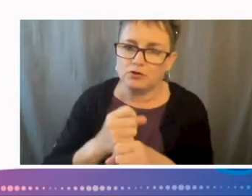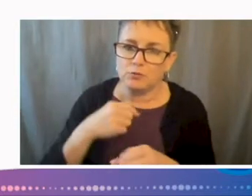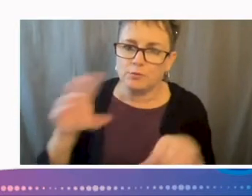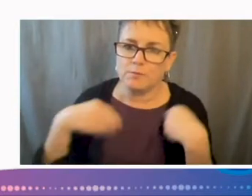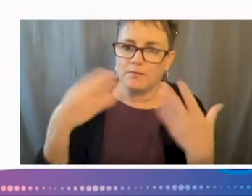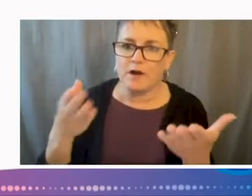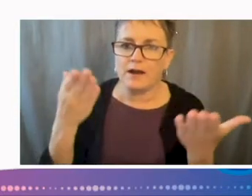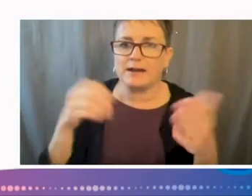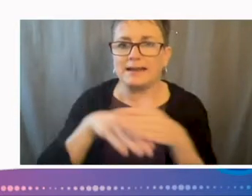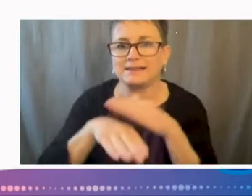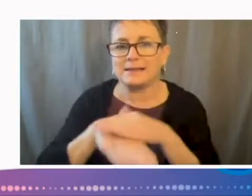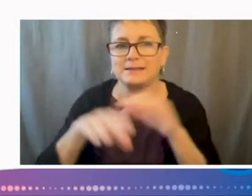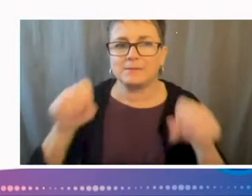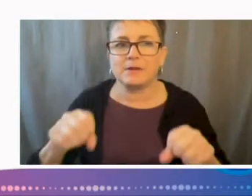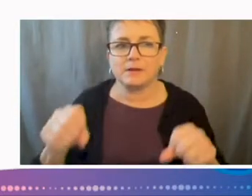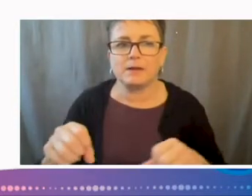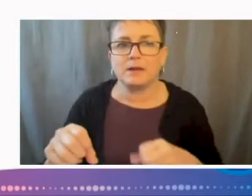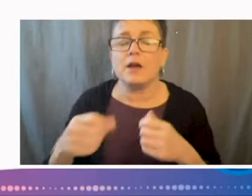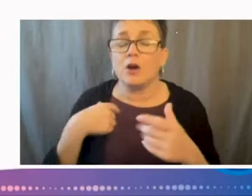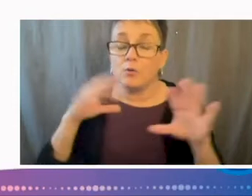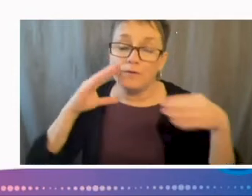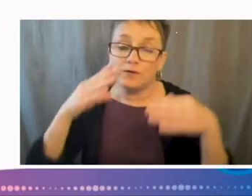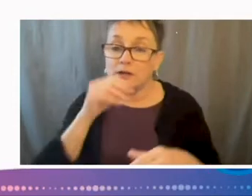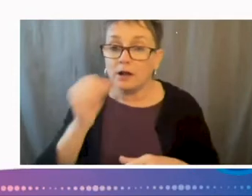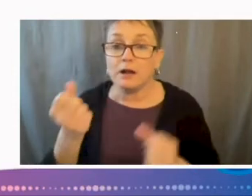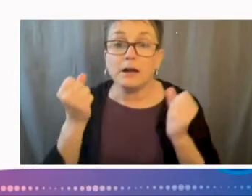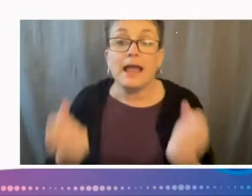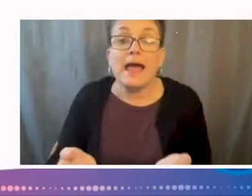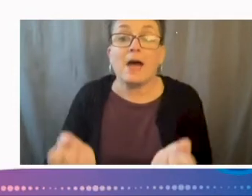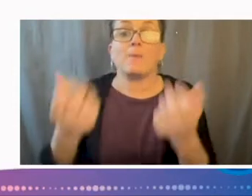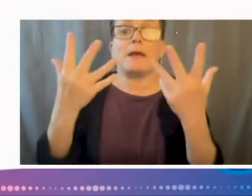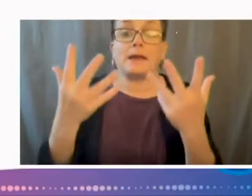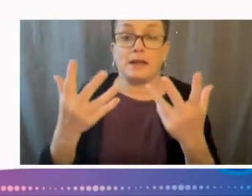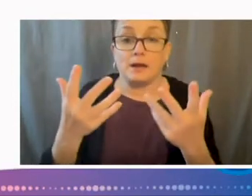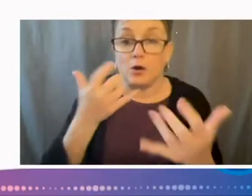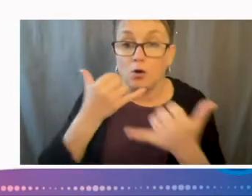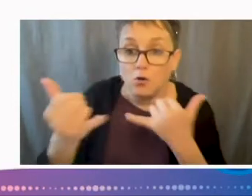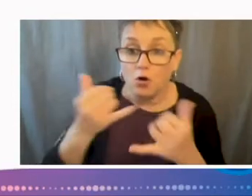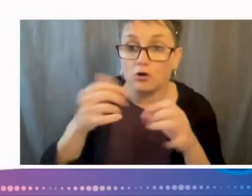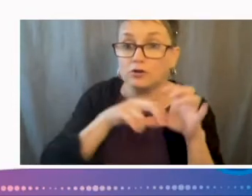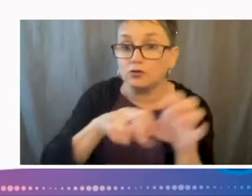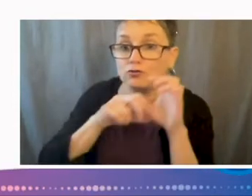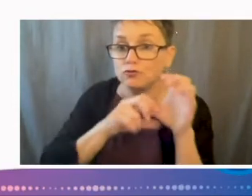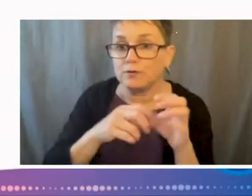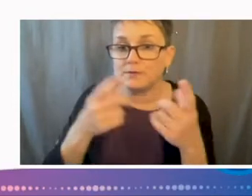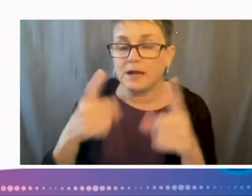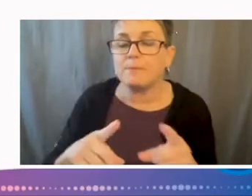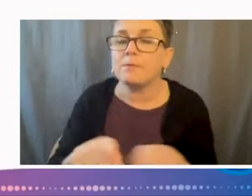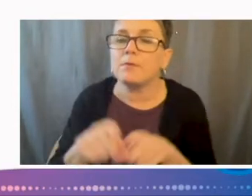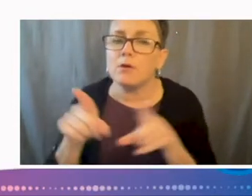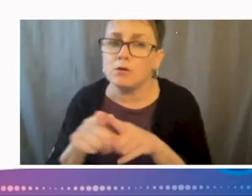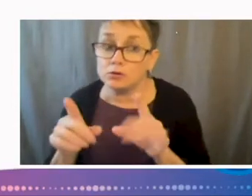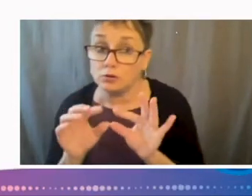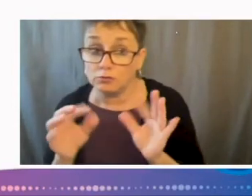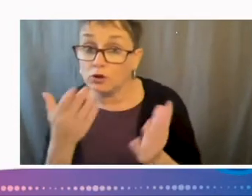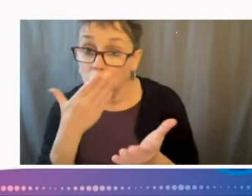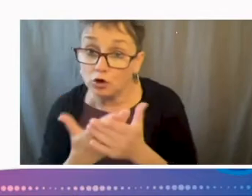just the volume of trips and calls, but the value each trip and call adds to our customers' lives.